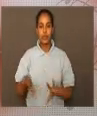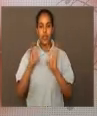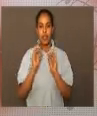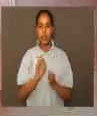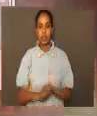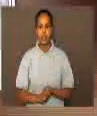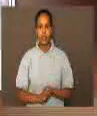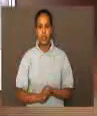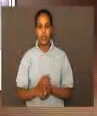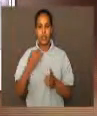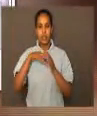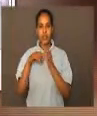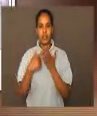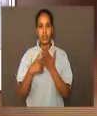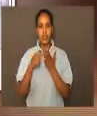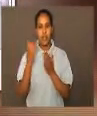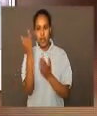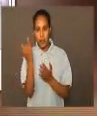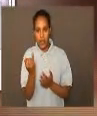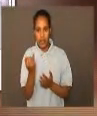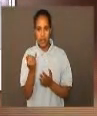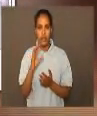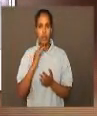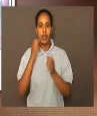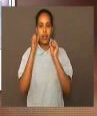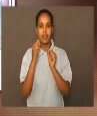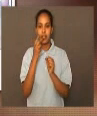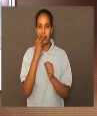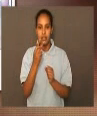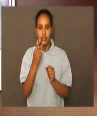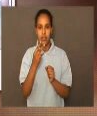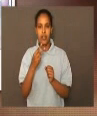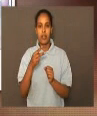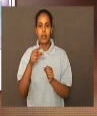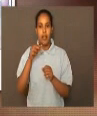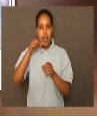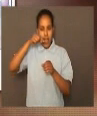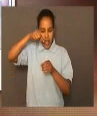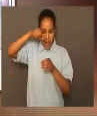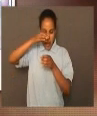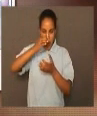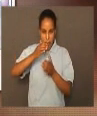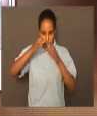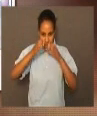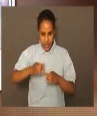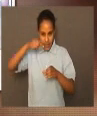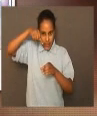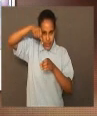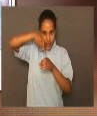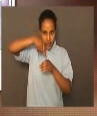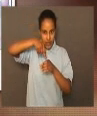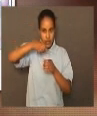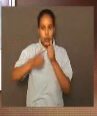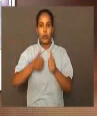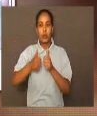Students, in this image, we can see a piston cylinder assembly